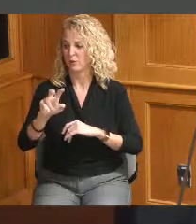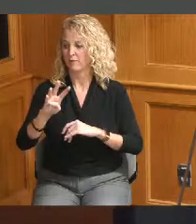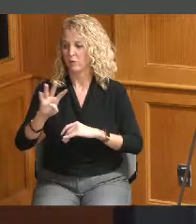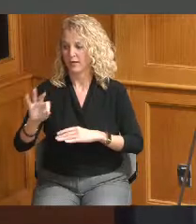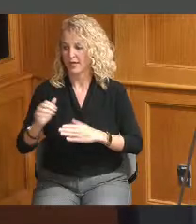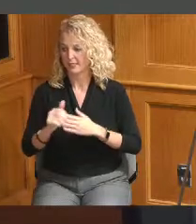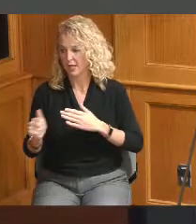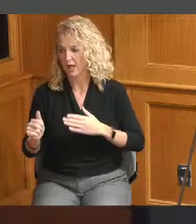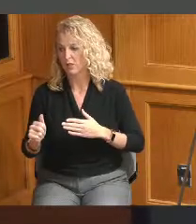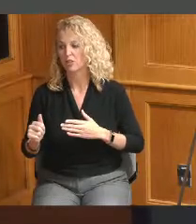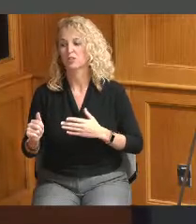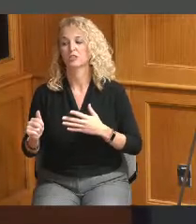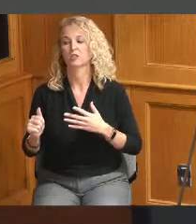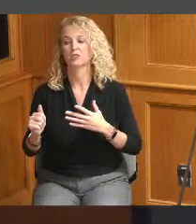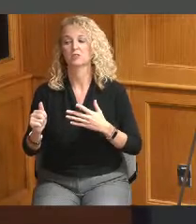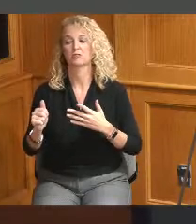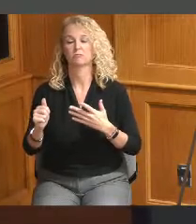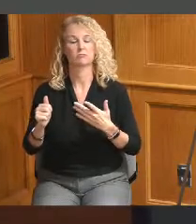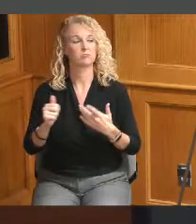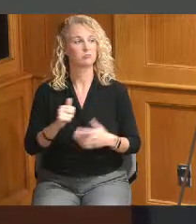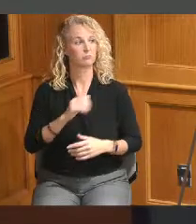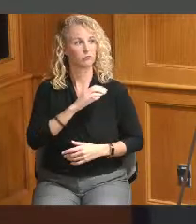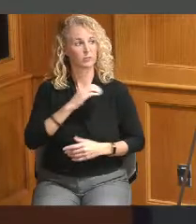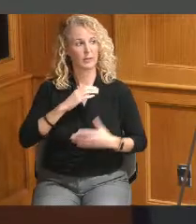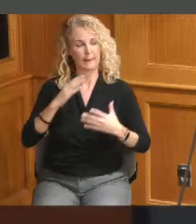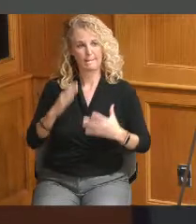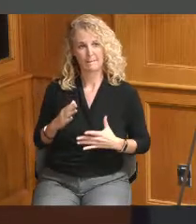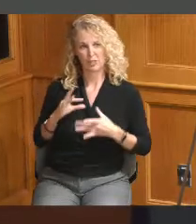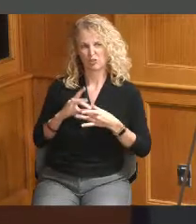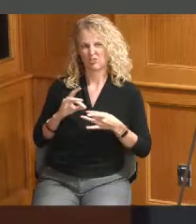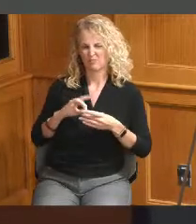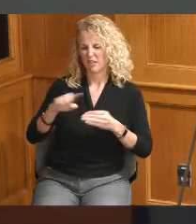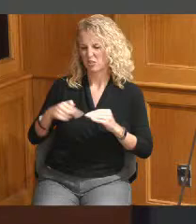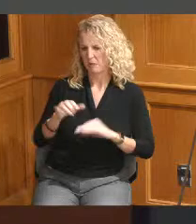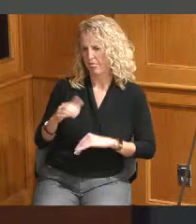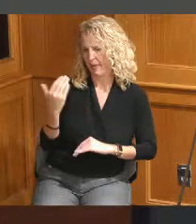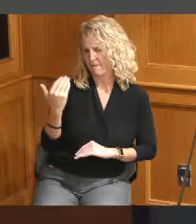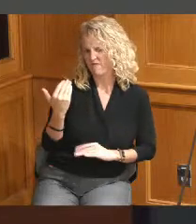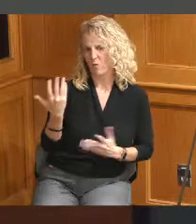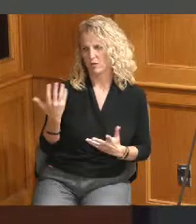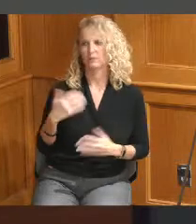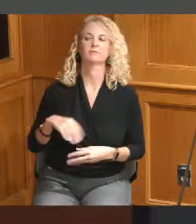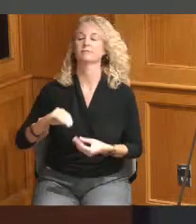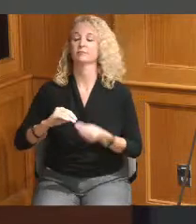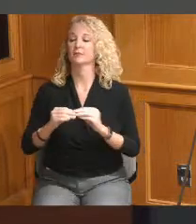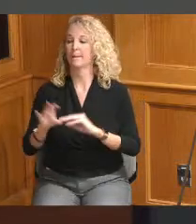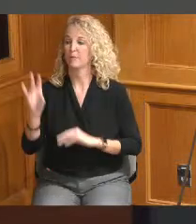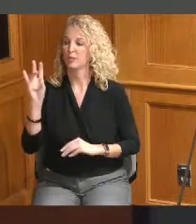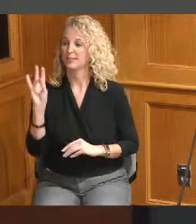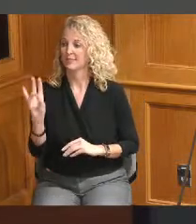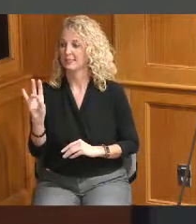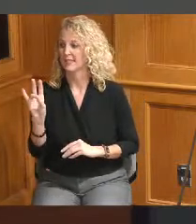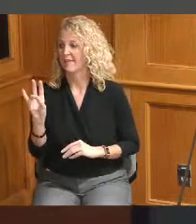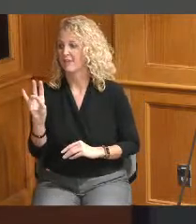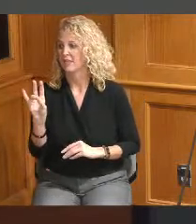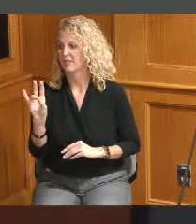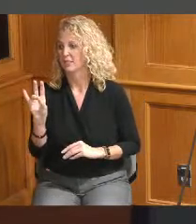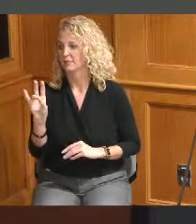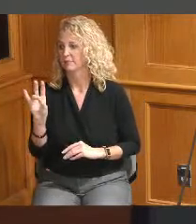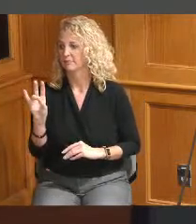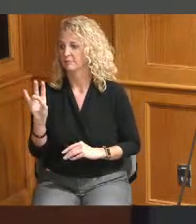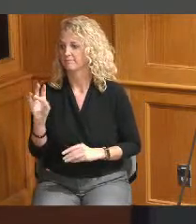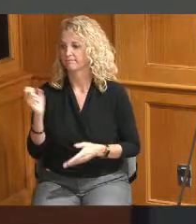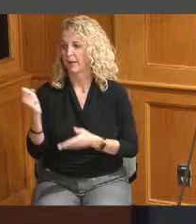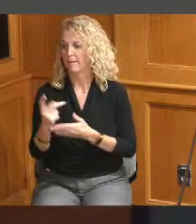$478,349. Commissioner Summer Dumas spoke to this a little bit earlier today. Item number 7 is an